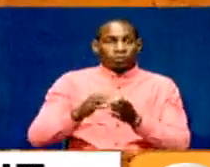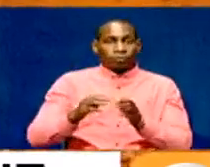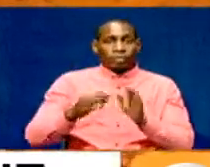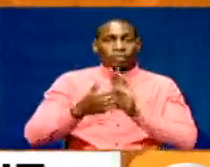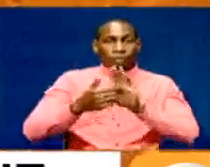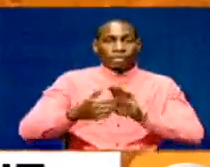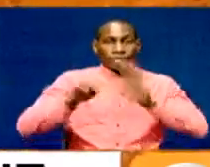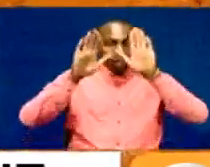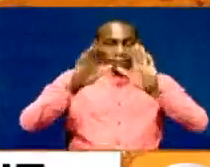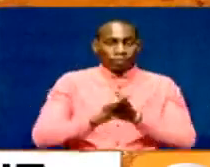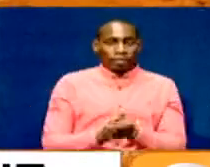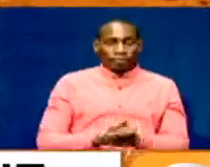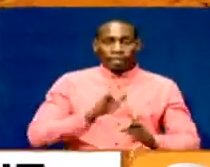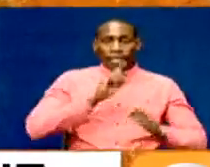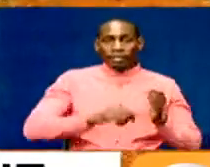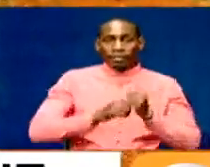Magoha further saying that